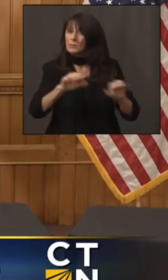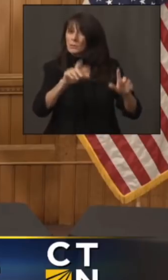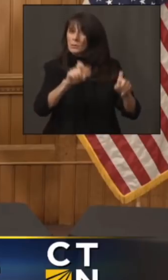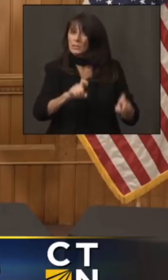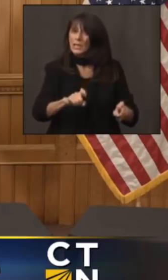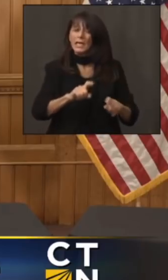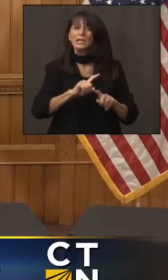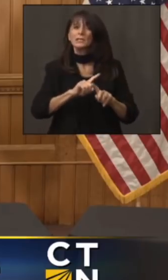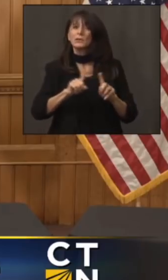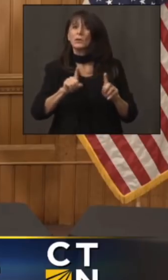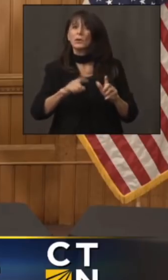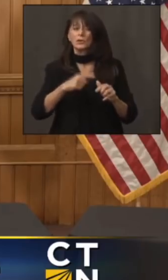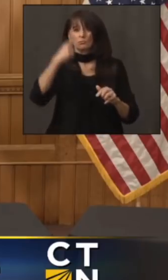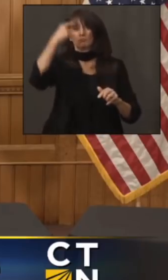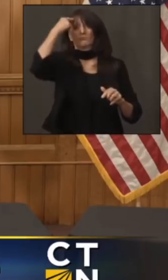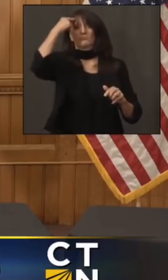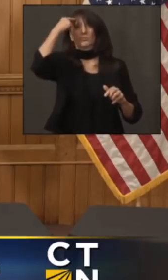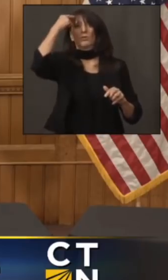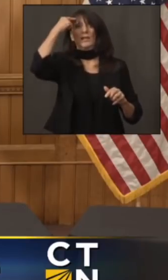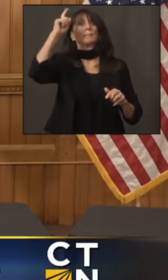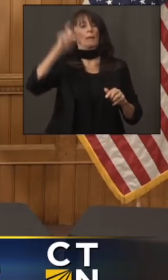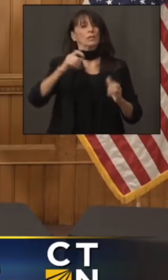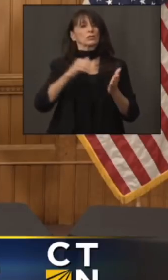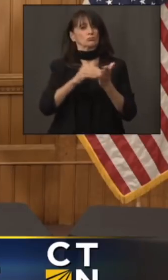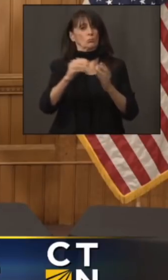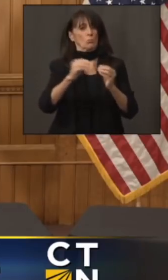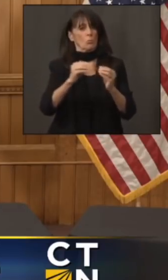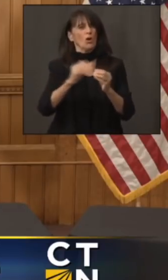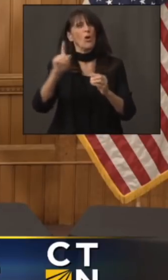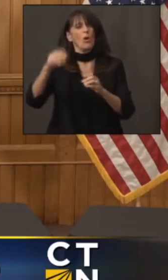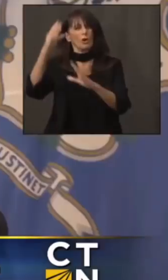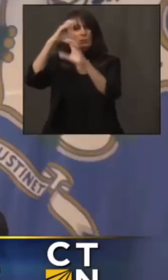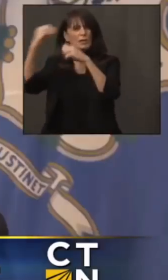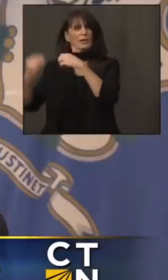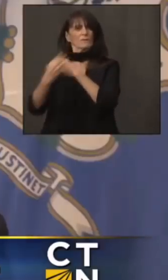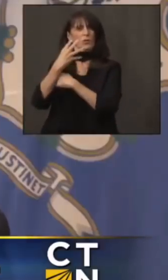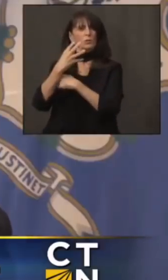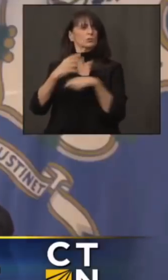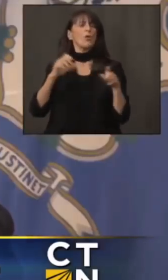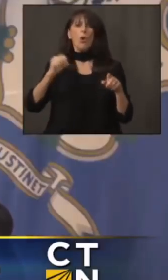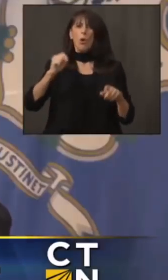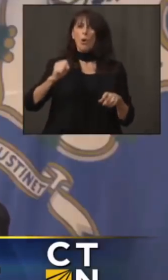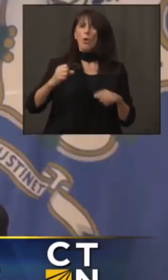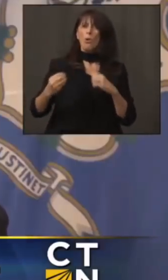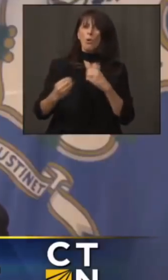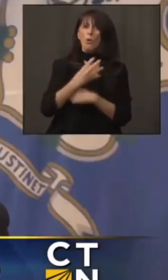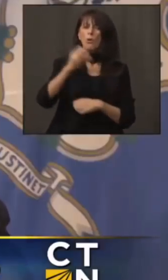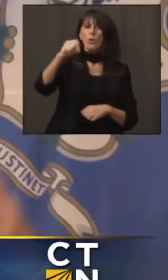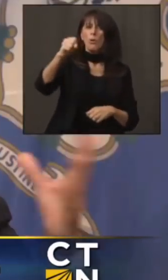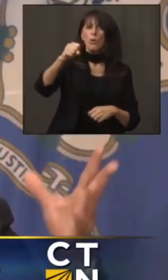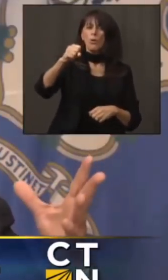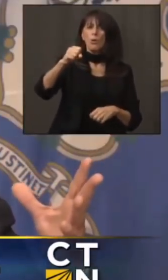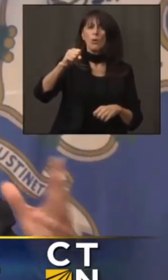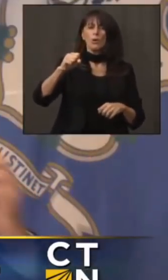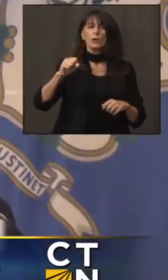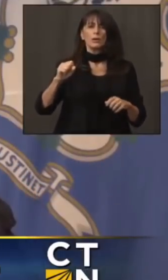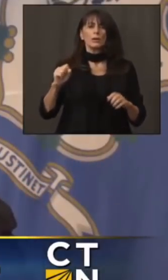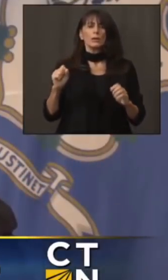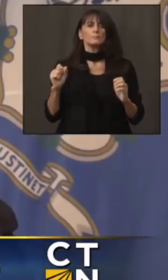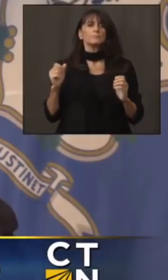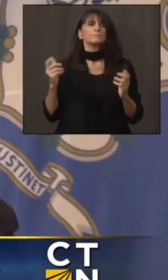away that clicked in your mind that we need to do this more often? Look, it certainly clicked in my mind. I mean, nobody has been